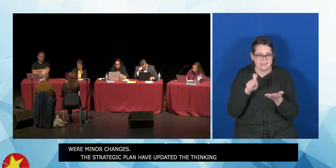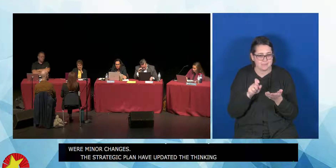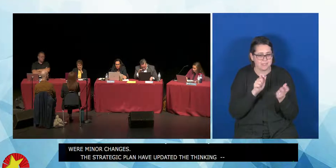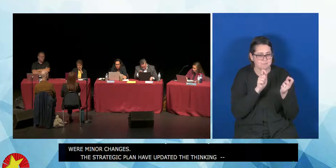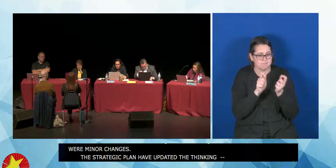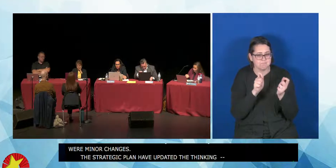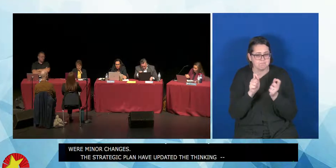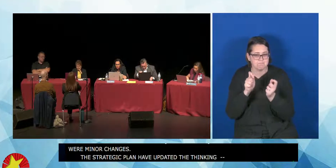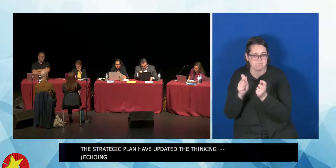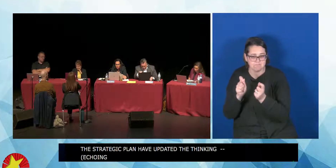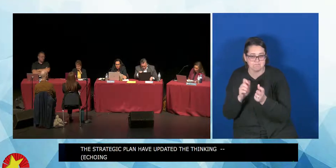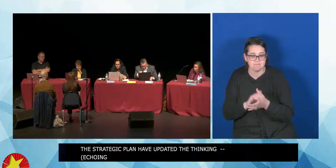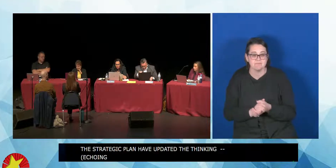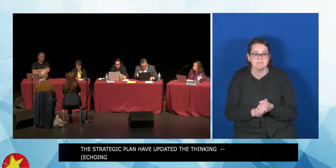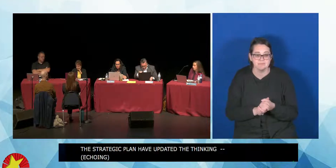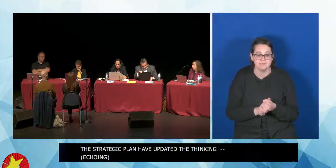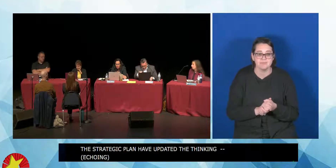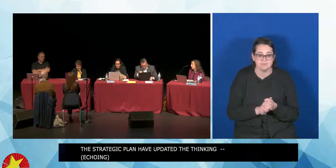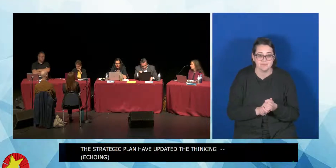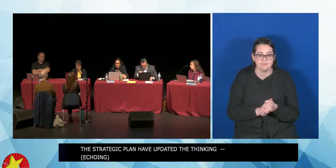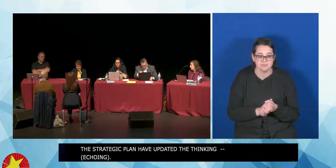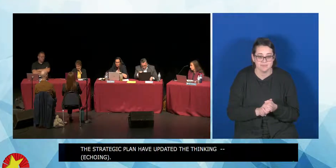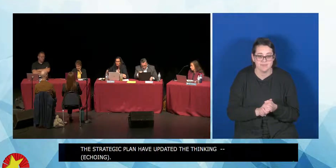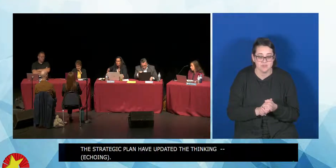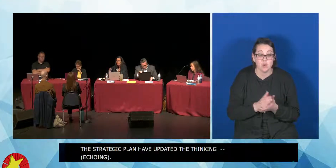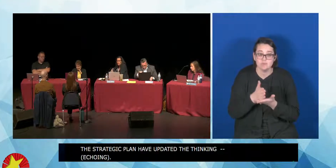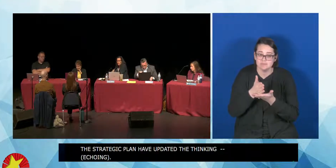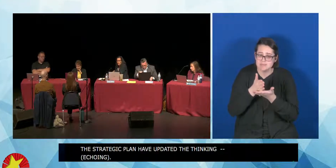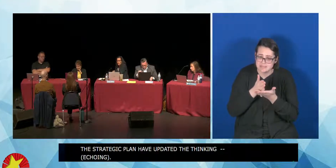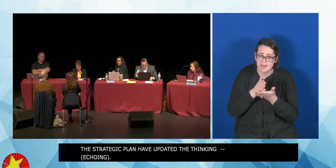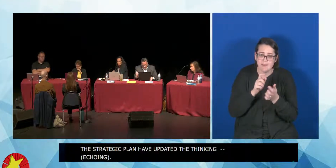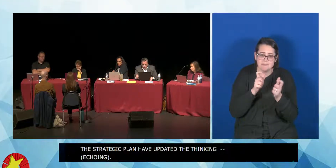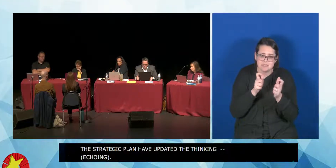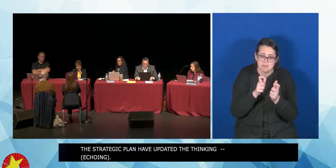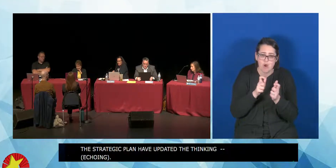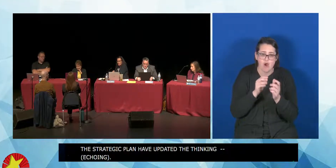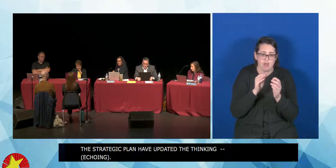If there were minor edits